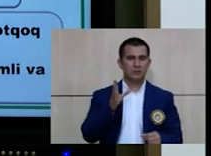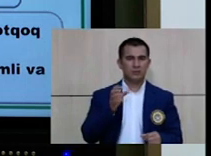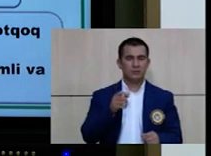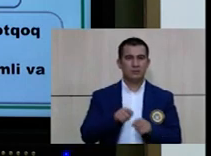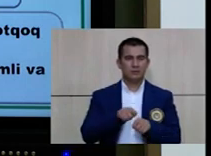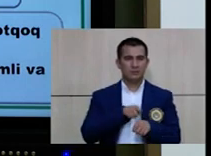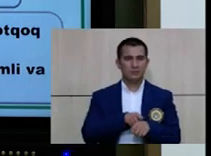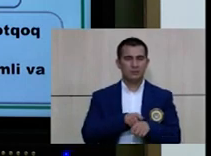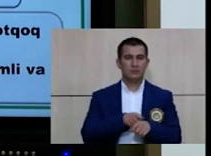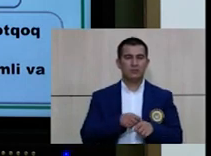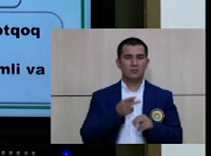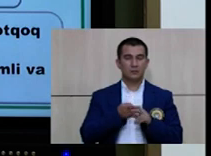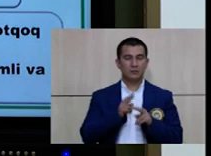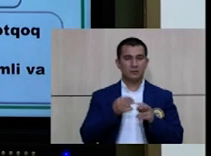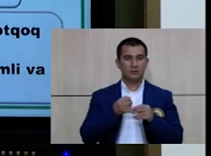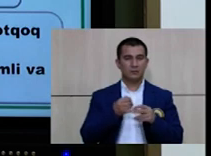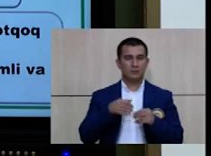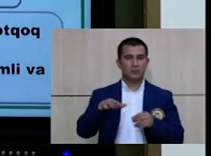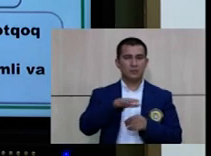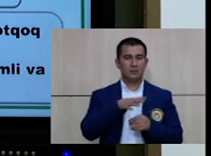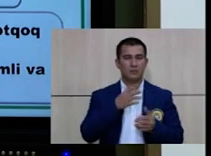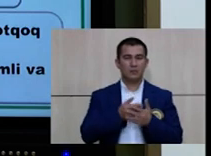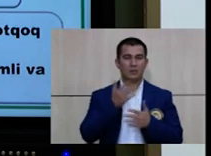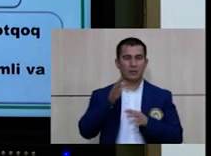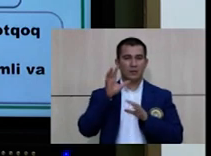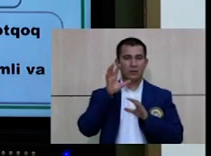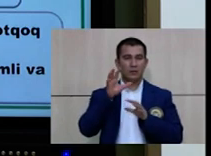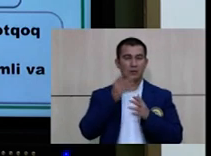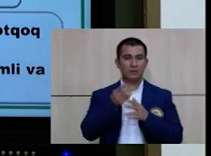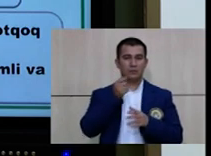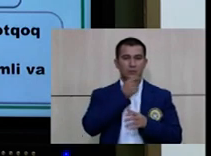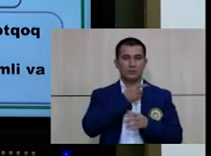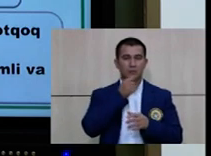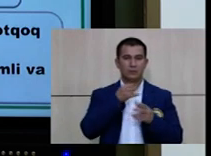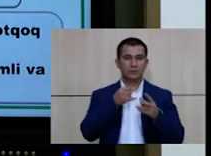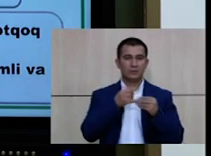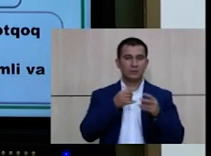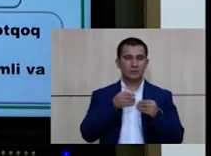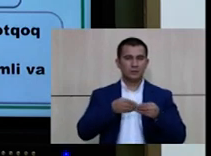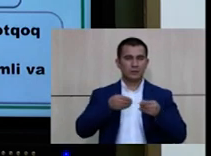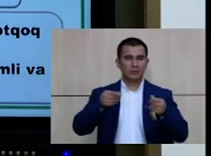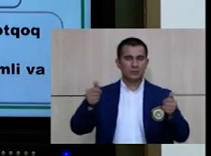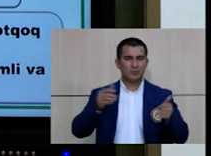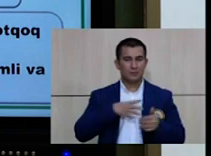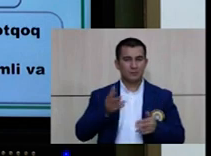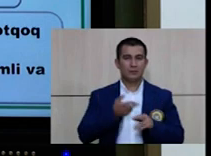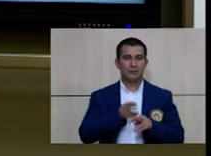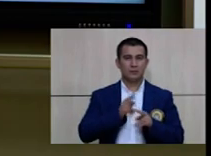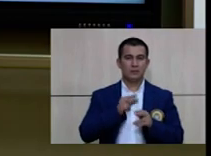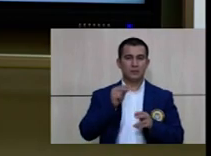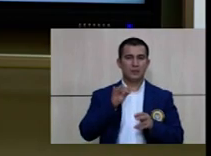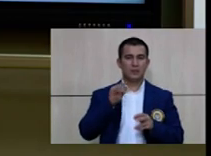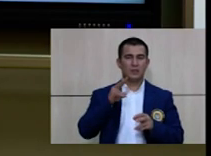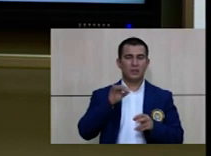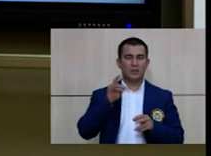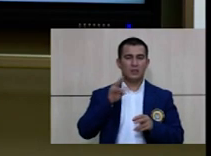1500-2500 metrgacha bo'lgan yerlarda tog' jigarrang tuprog'i tarqalgan bo'lib, uning tarkibidagi chirindi